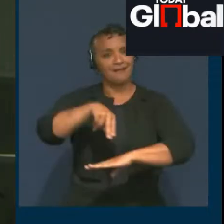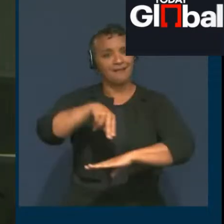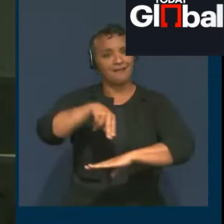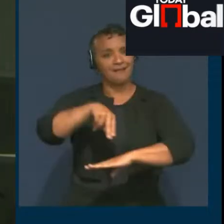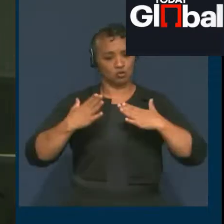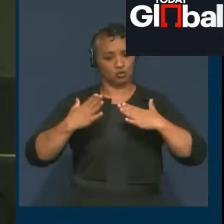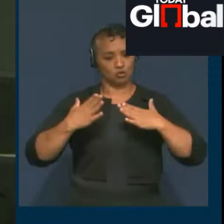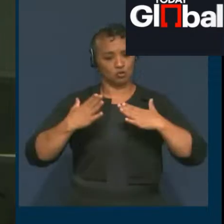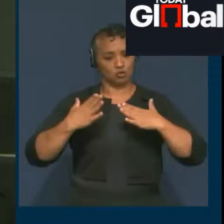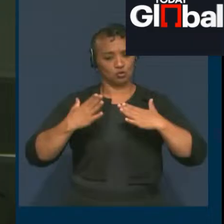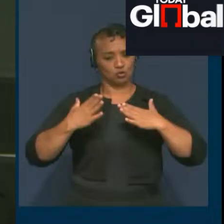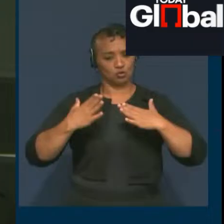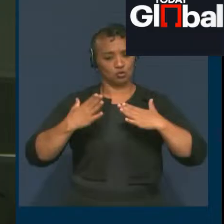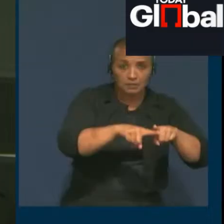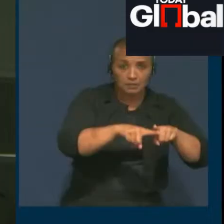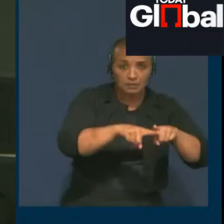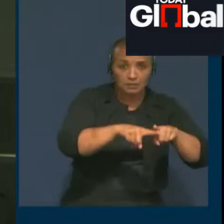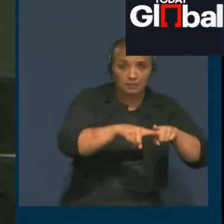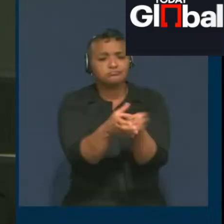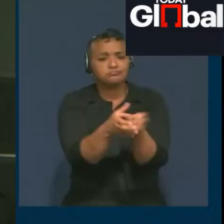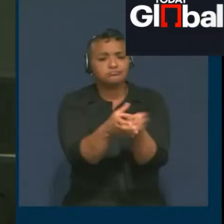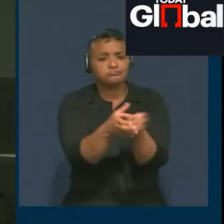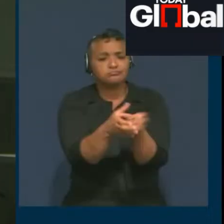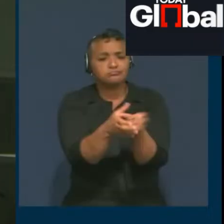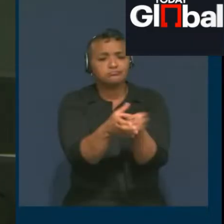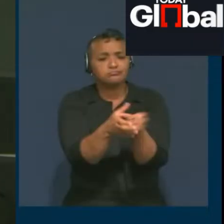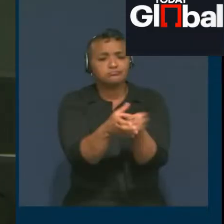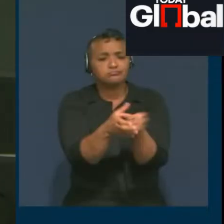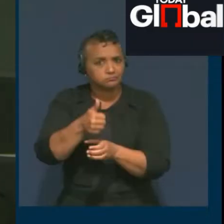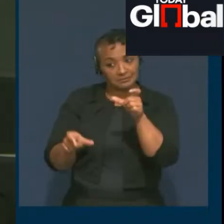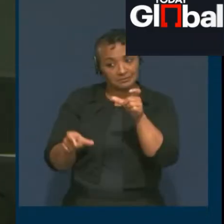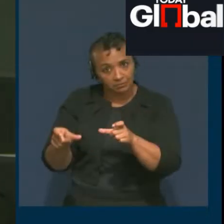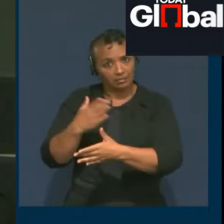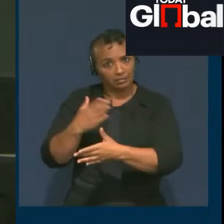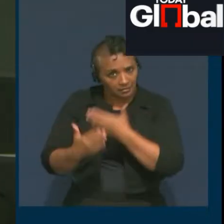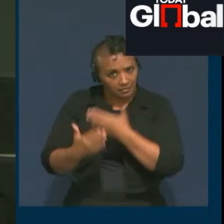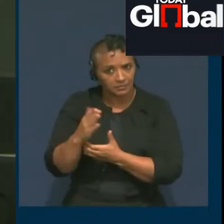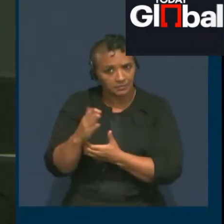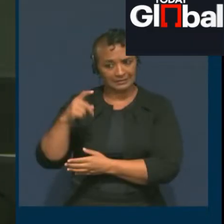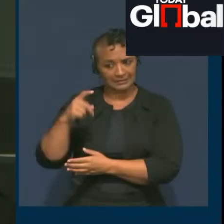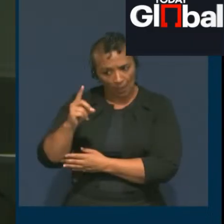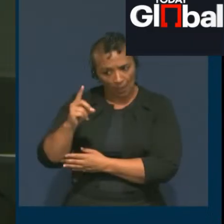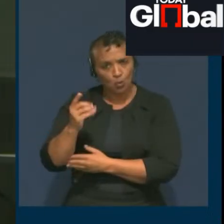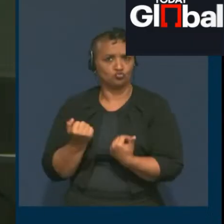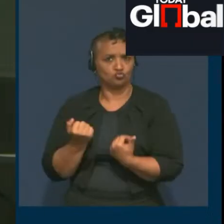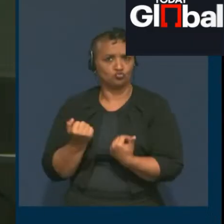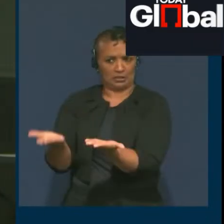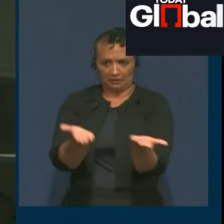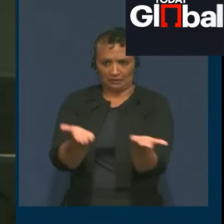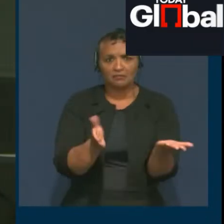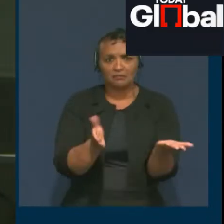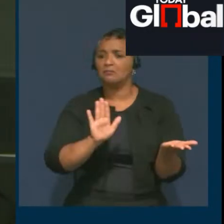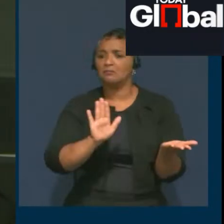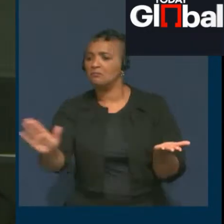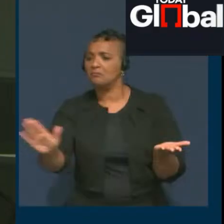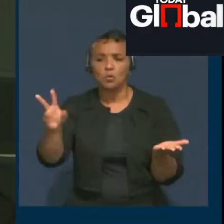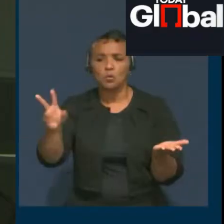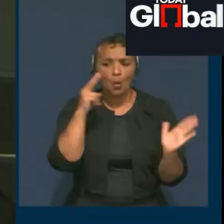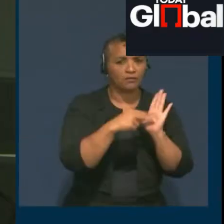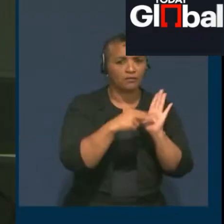as well as persons and organizations representing persons with disabilities, so as to gather together their views on that